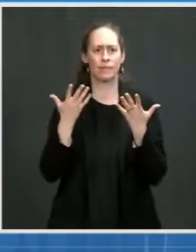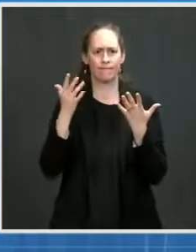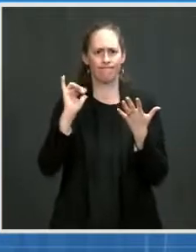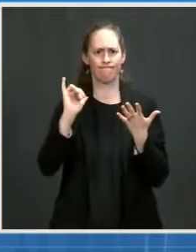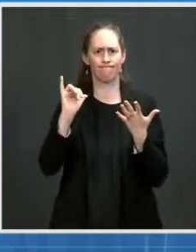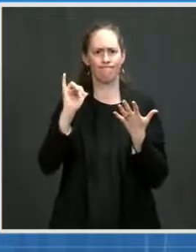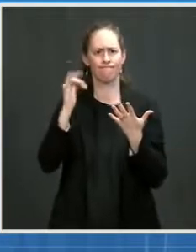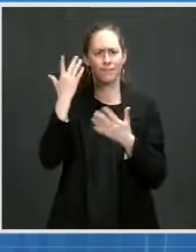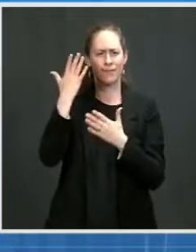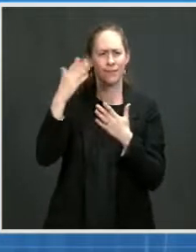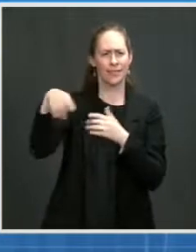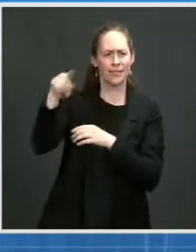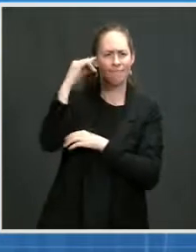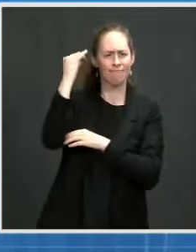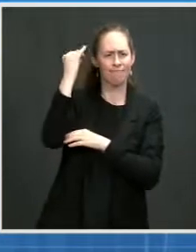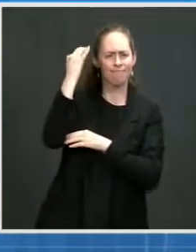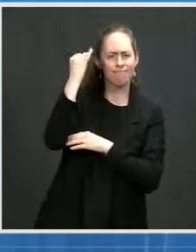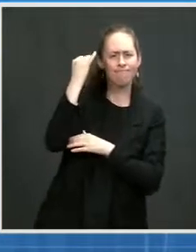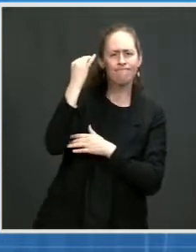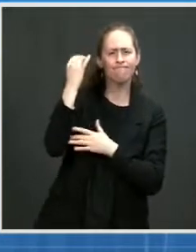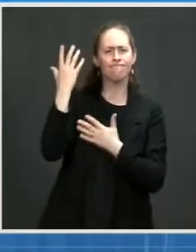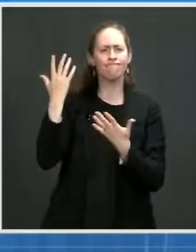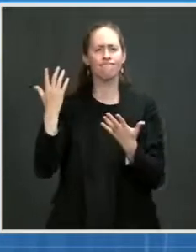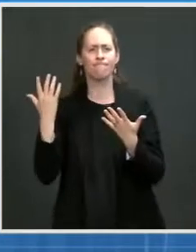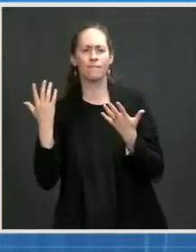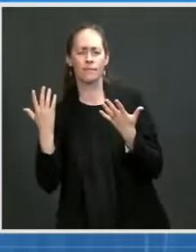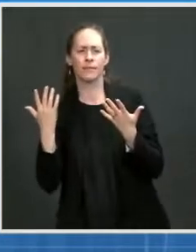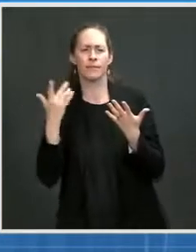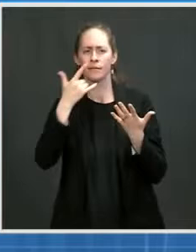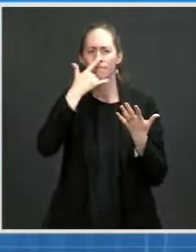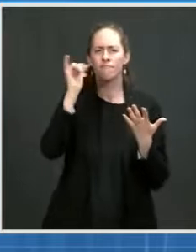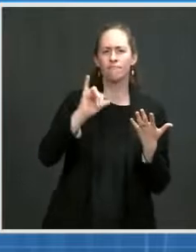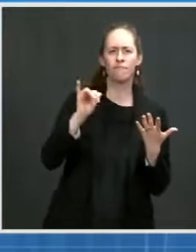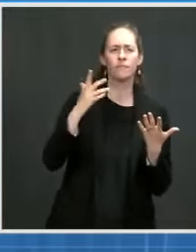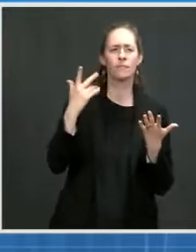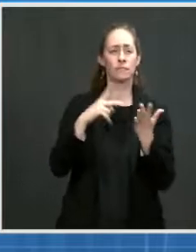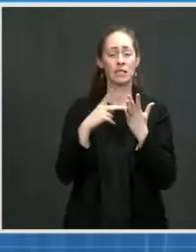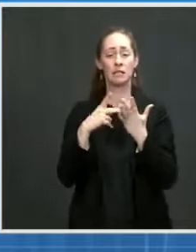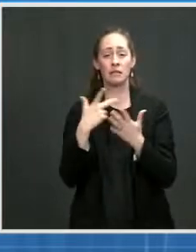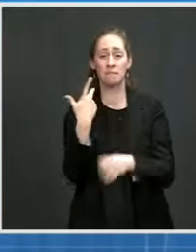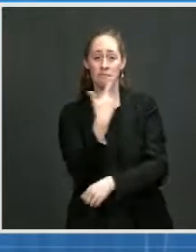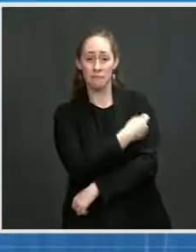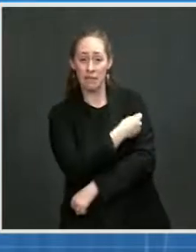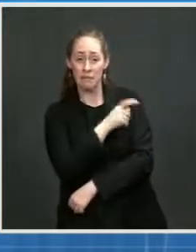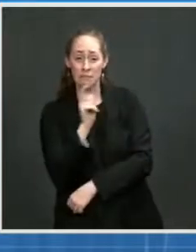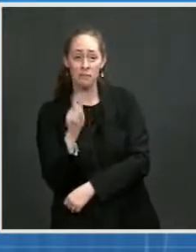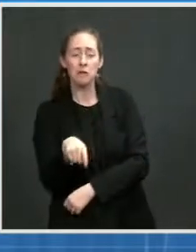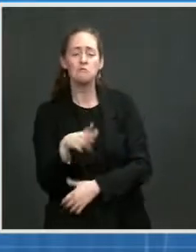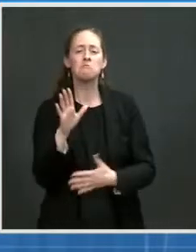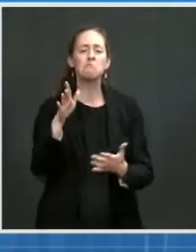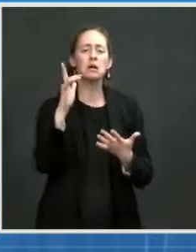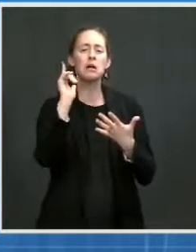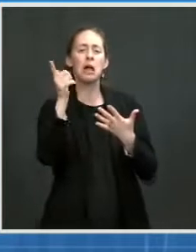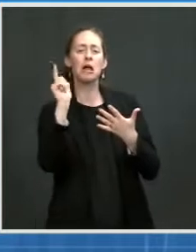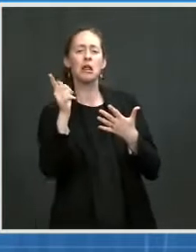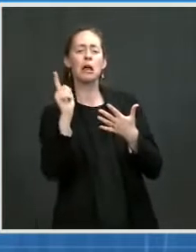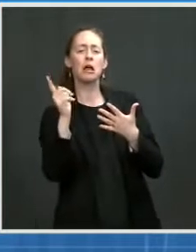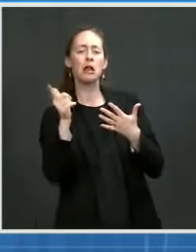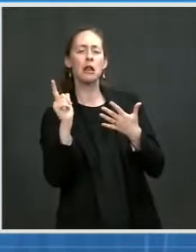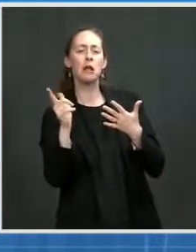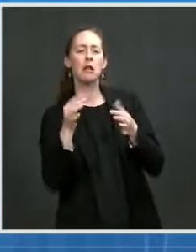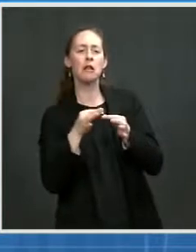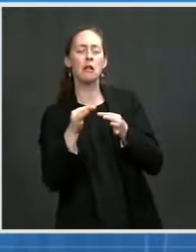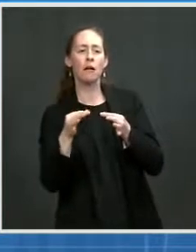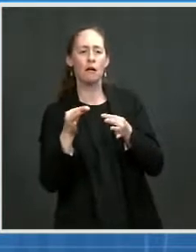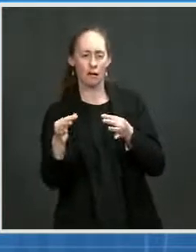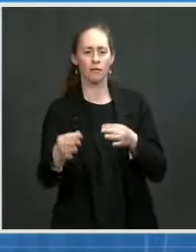about what might otherwise be a lower priority. So every week, for the next 5 weeks, one Ohioan